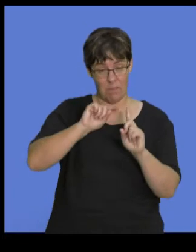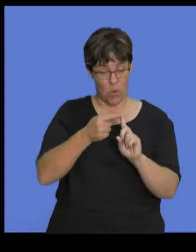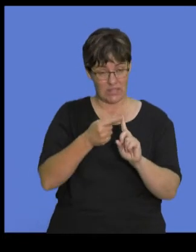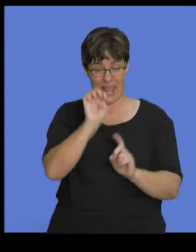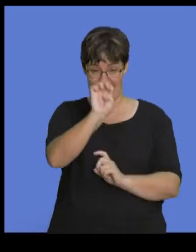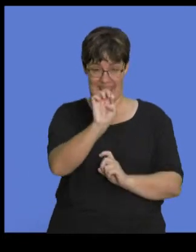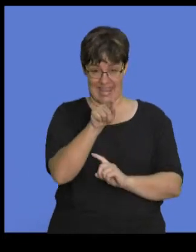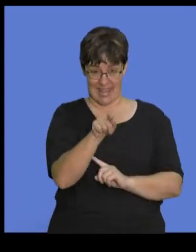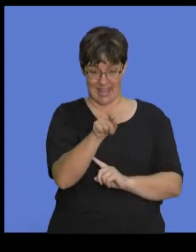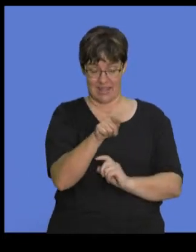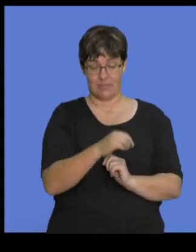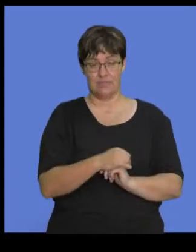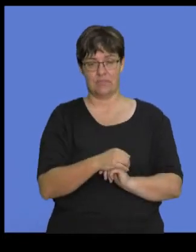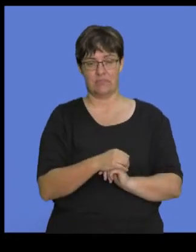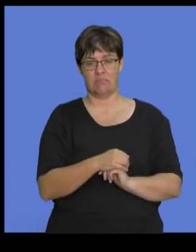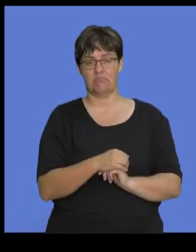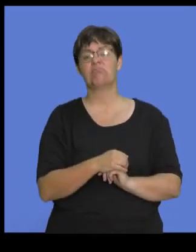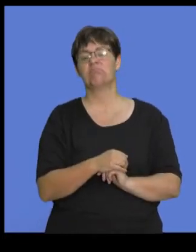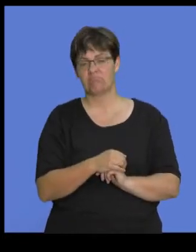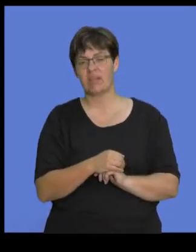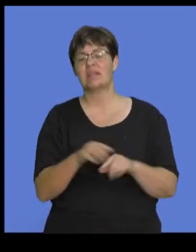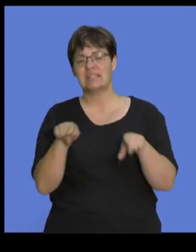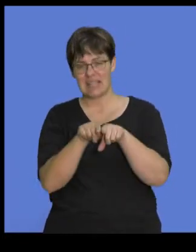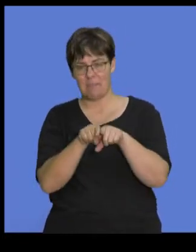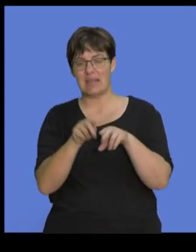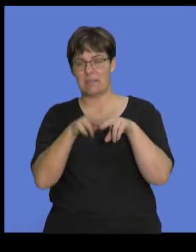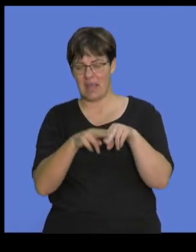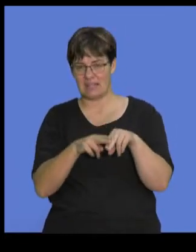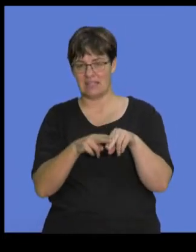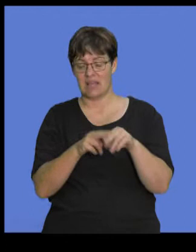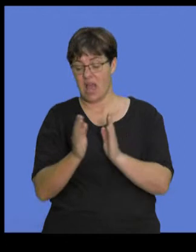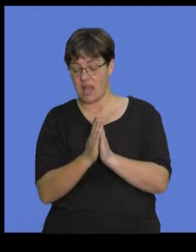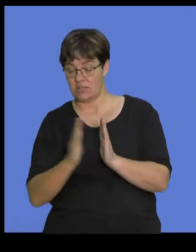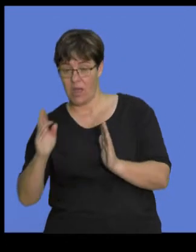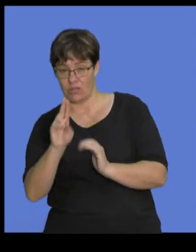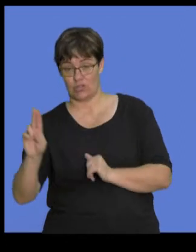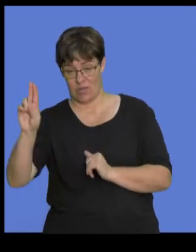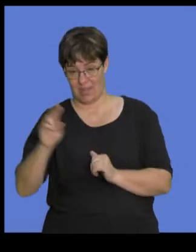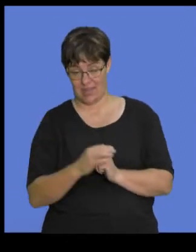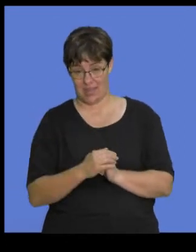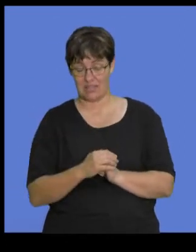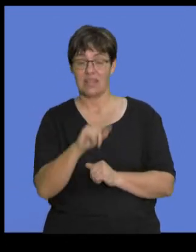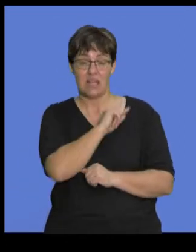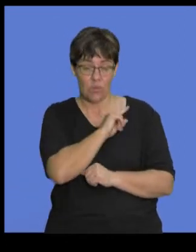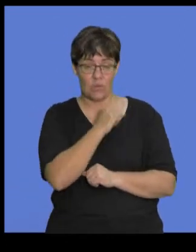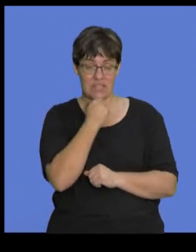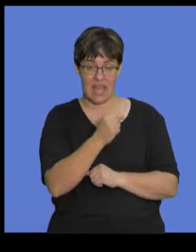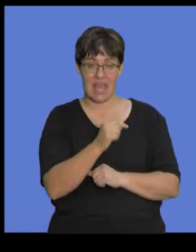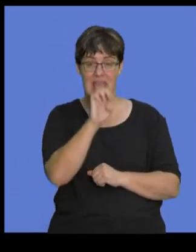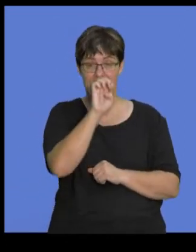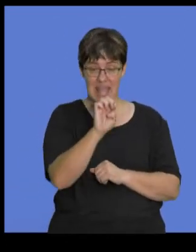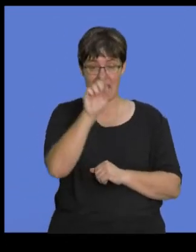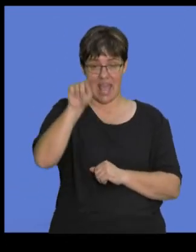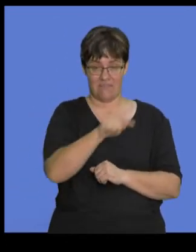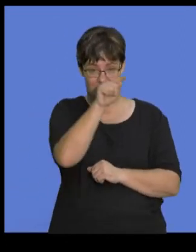E, right, is inversely proportional to the square of the distance. Hence, we are saying E is